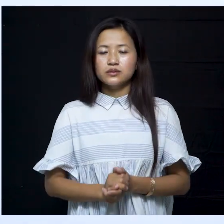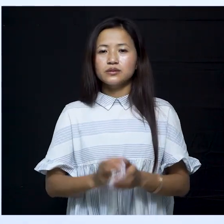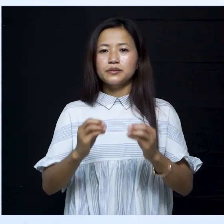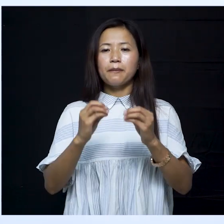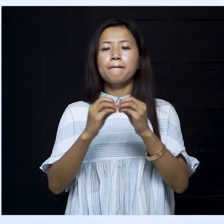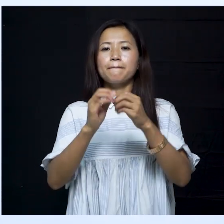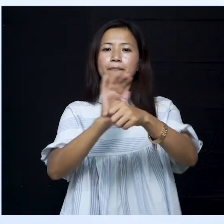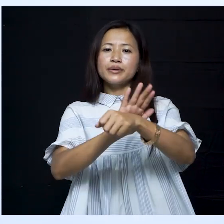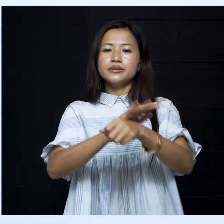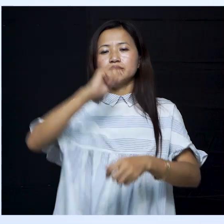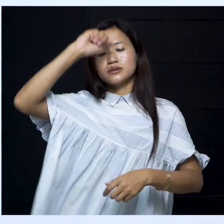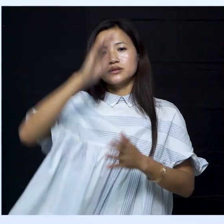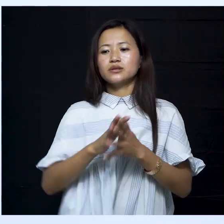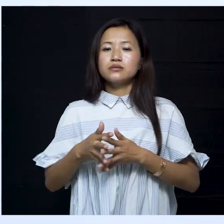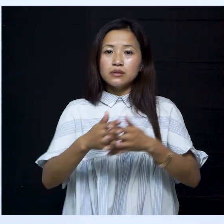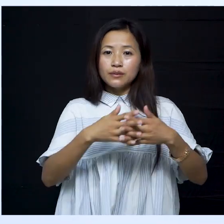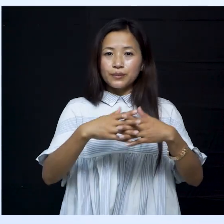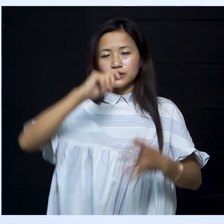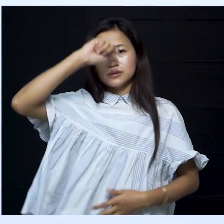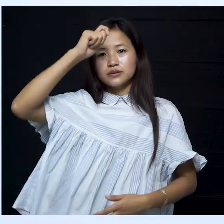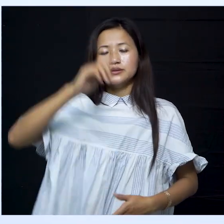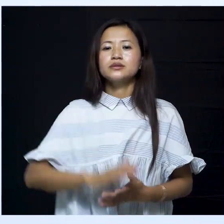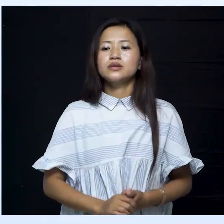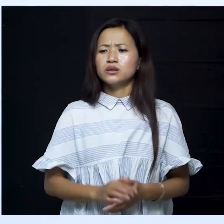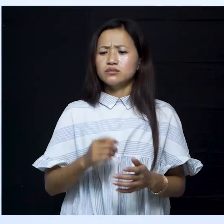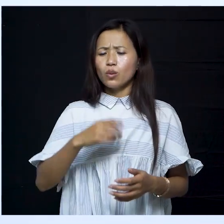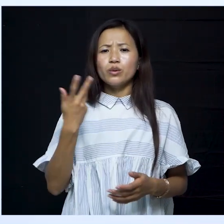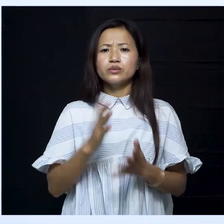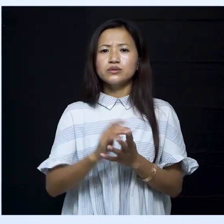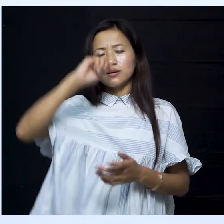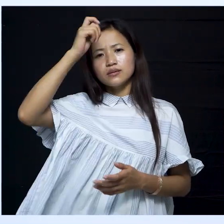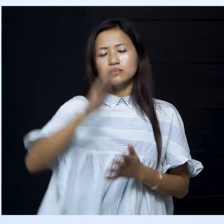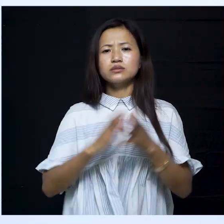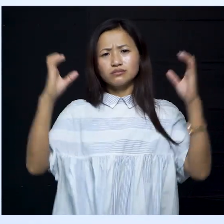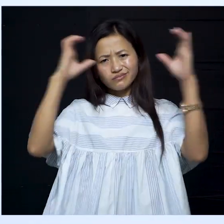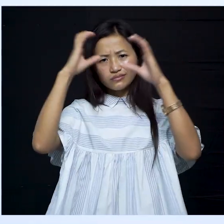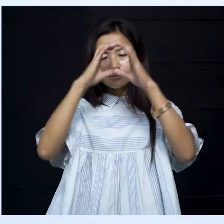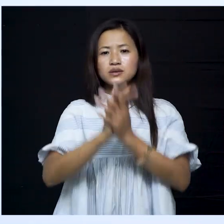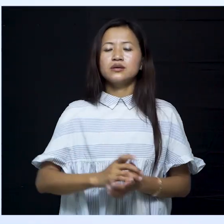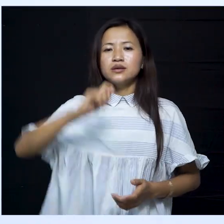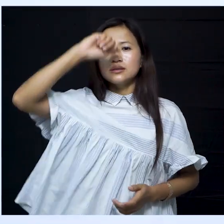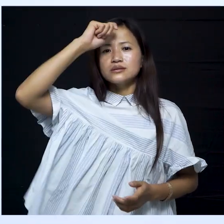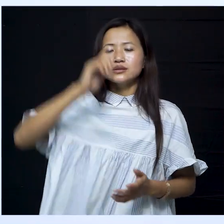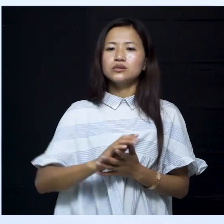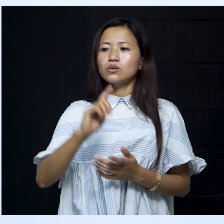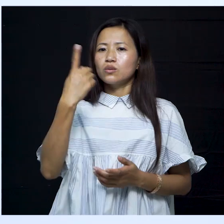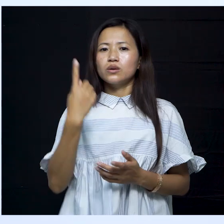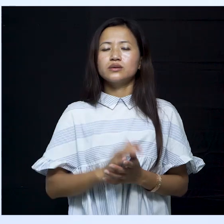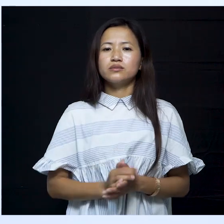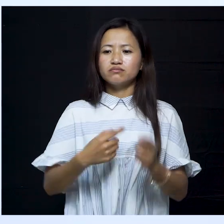British English and American English. So when we say English, we usually get confused, thinking that English is only